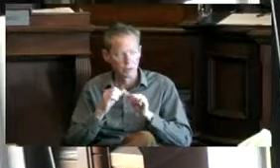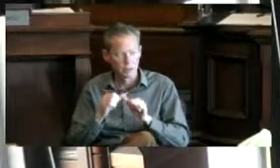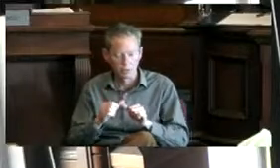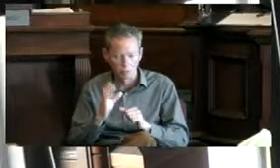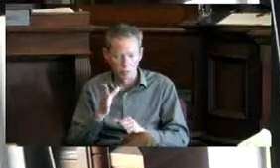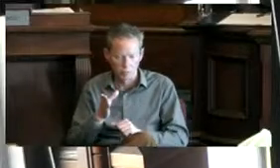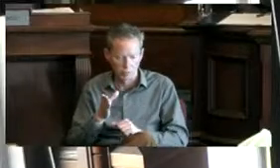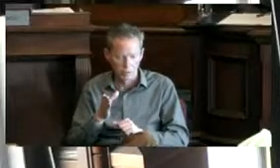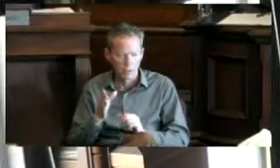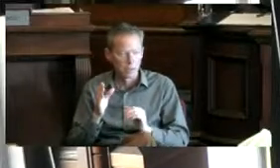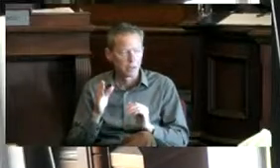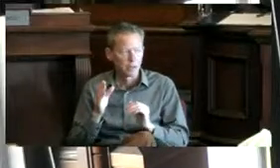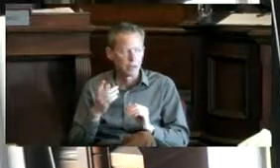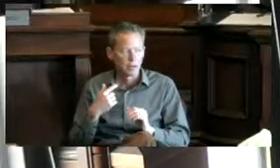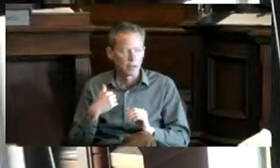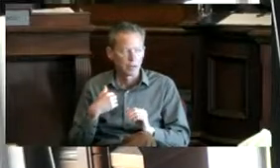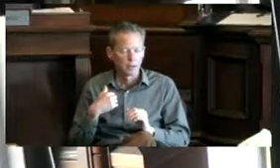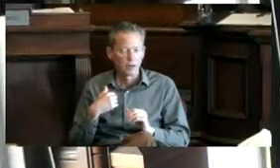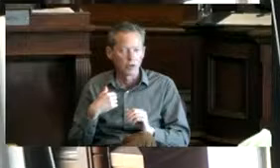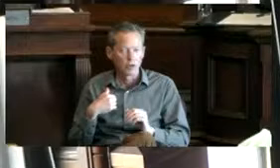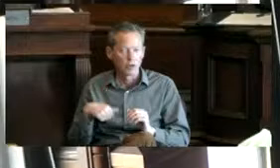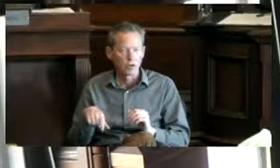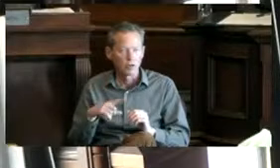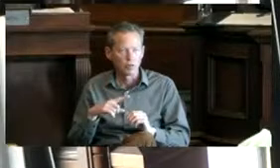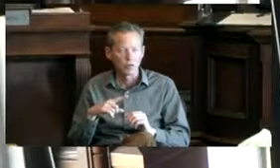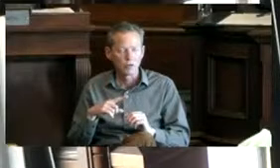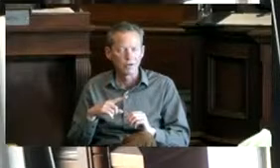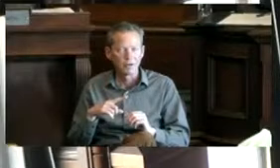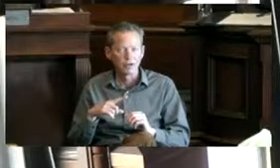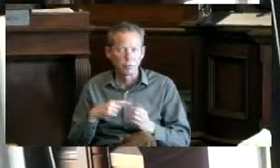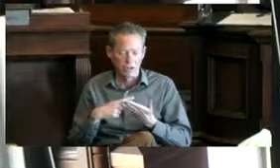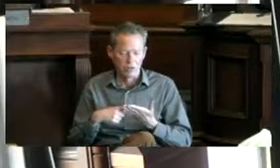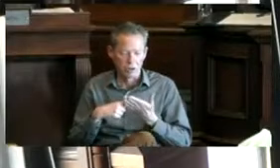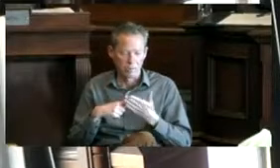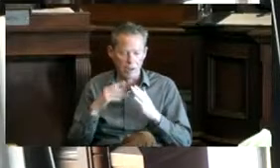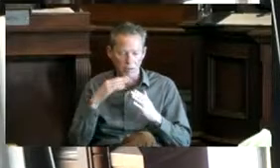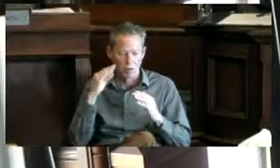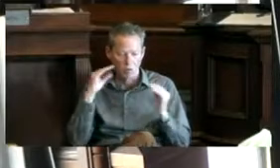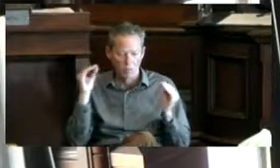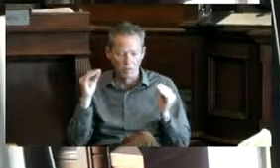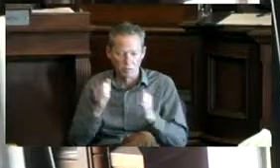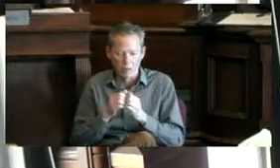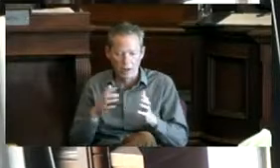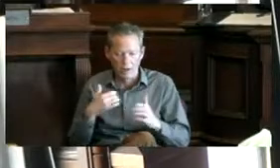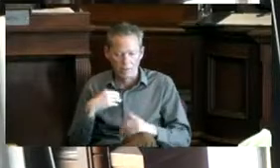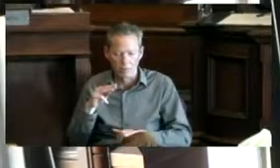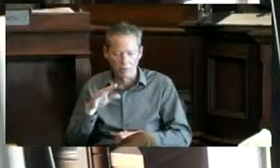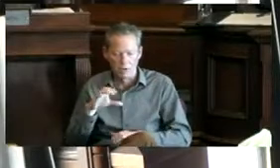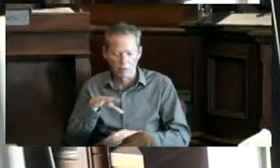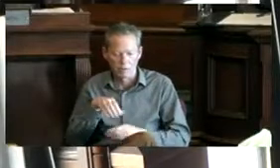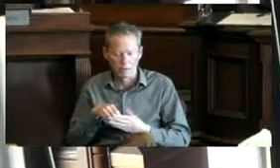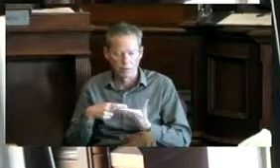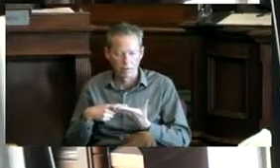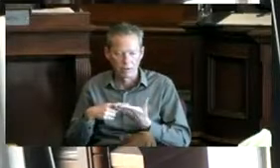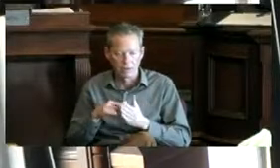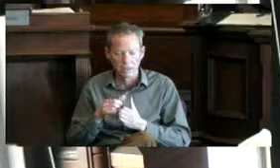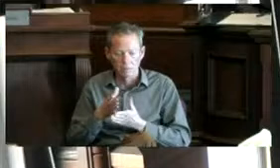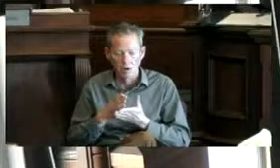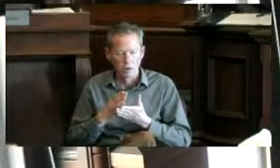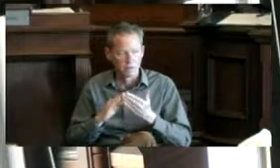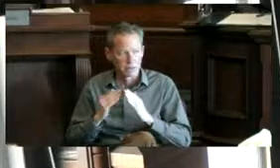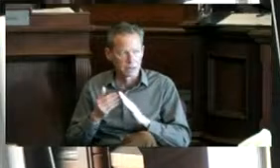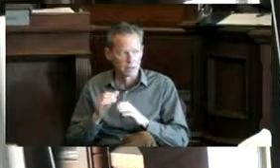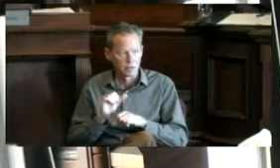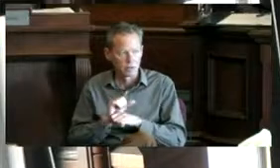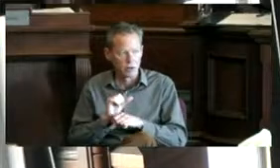continue. You cannot address or even talk about homelessness without having Monroe County in the conversation, and that's part of Sadie's job,